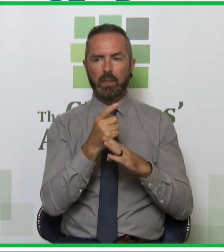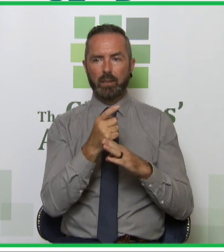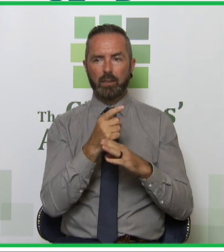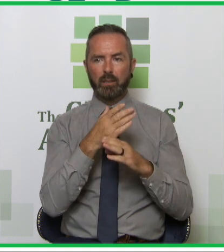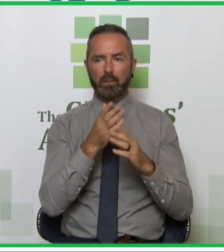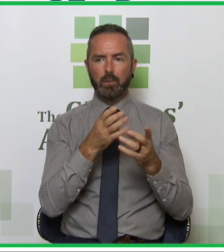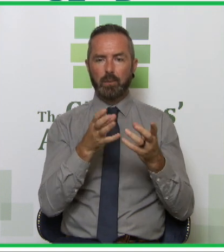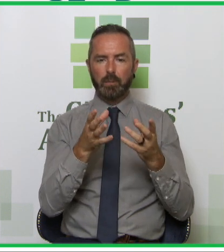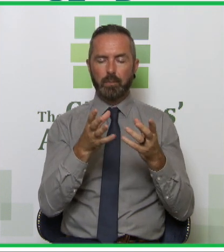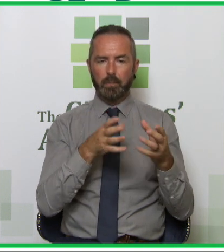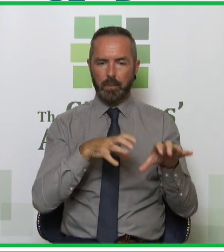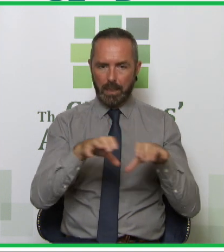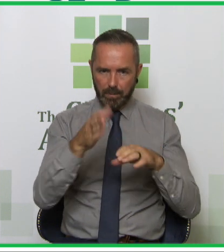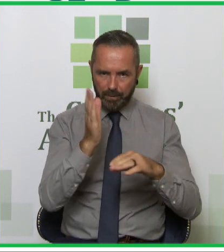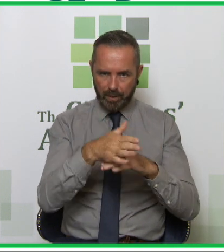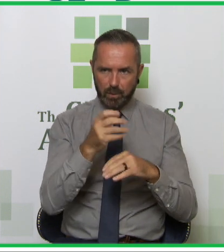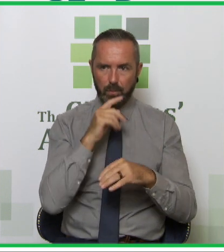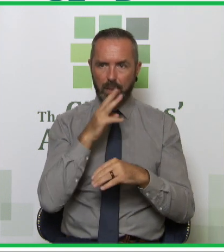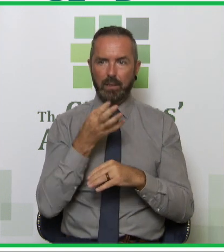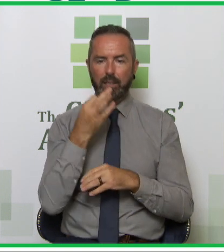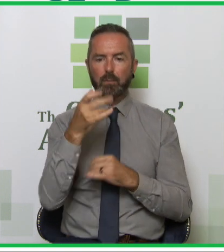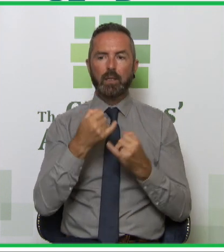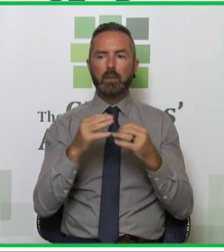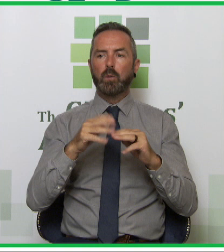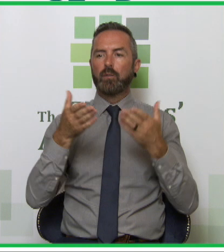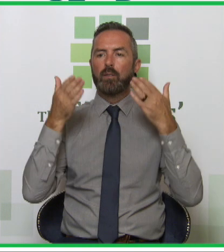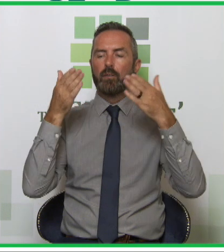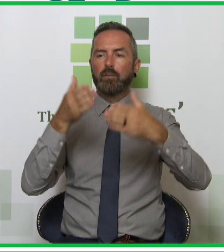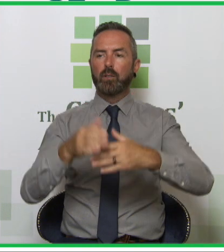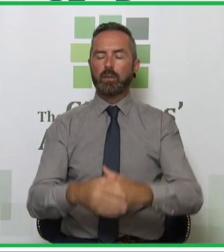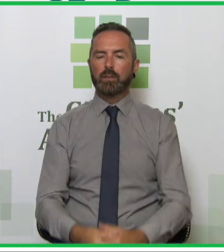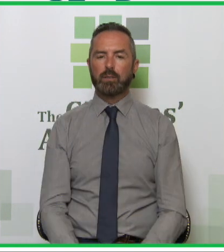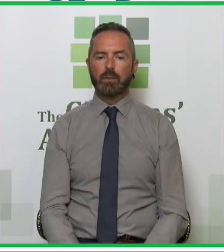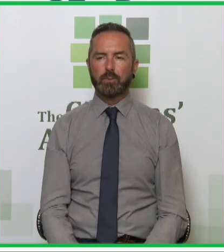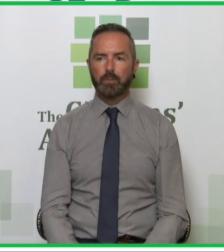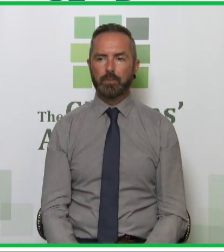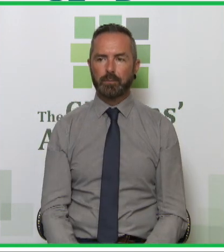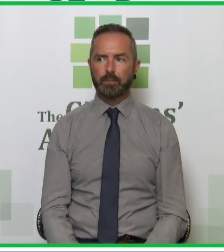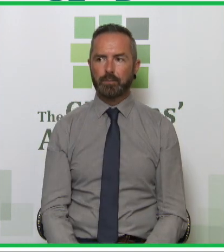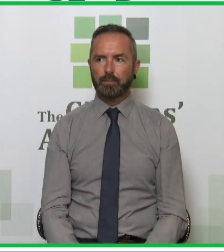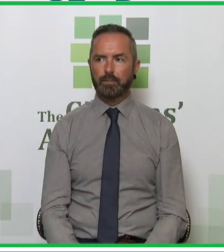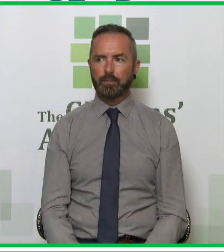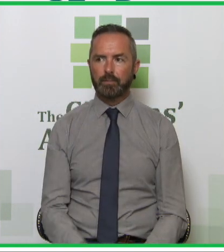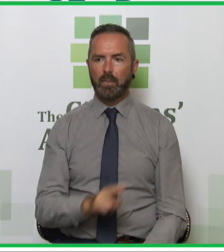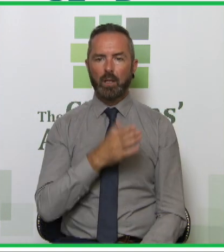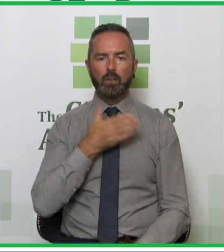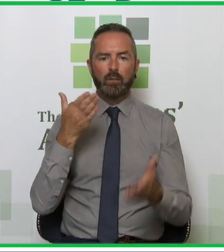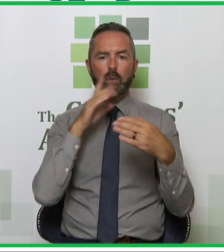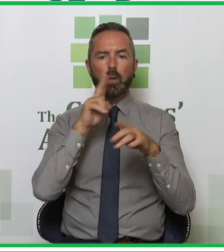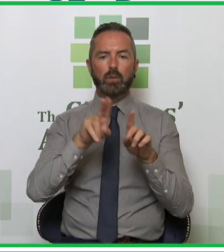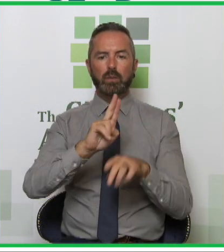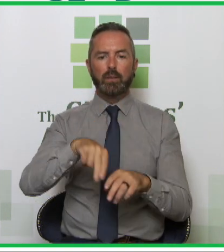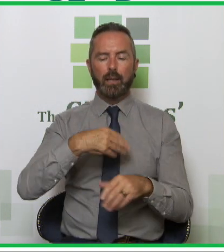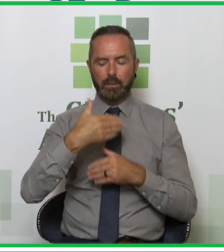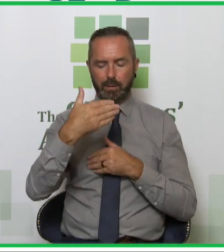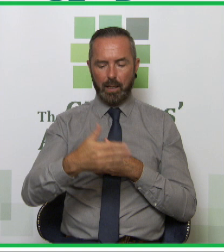placements, and it gives them kind of a focus and kind of a next step, a stepping stone, as we hope that they will